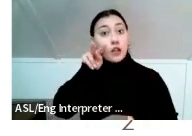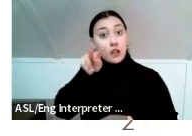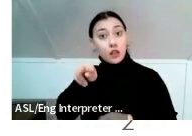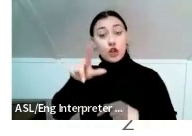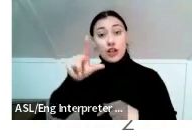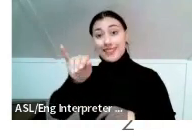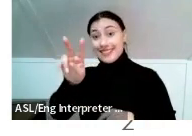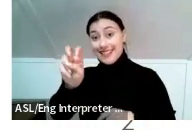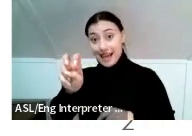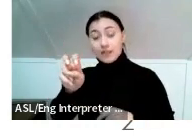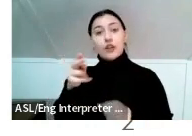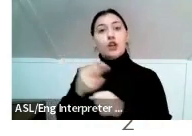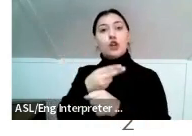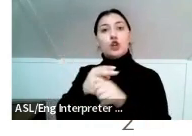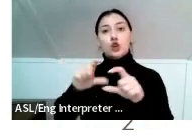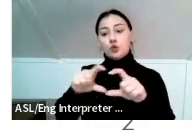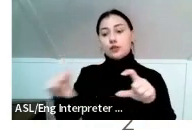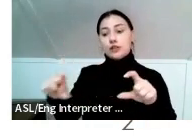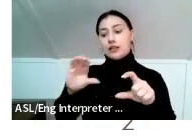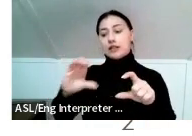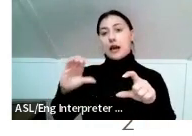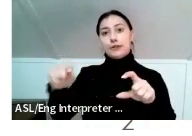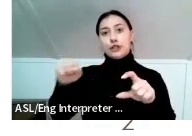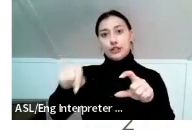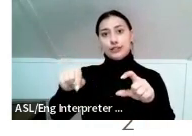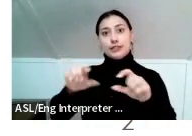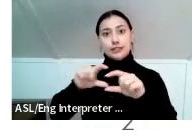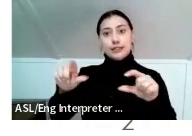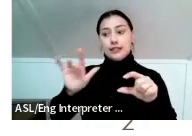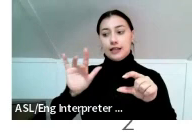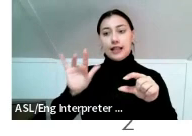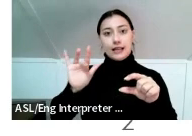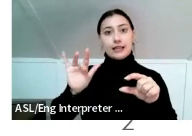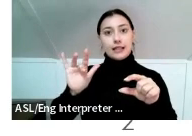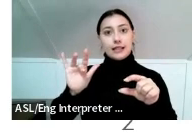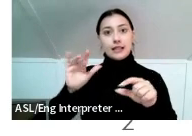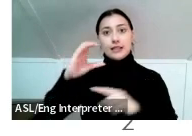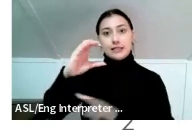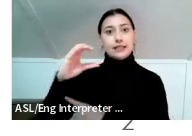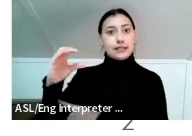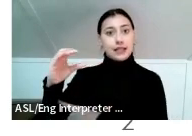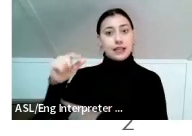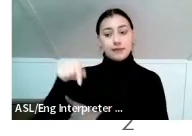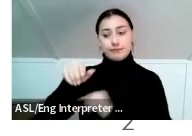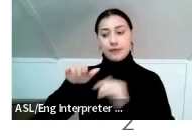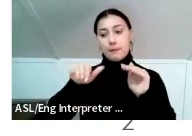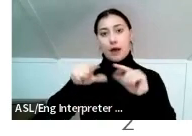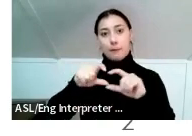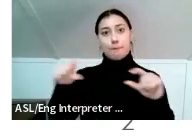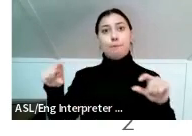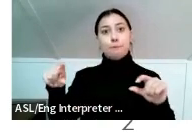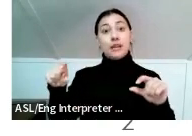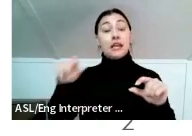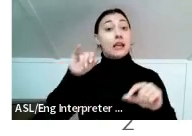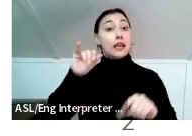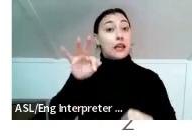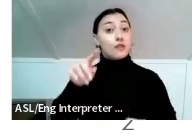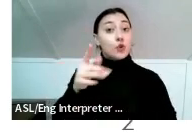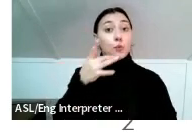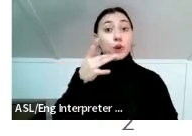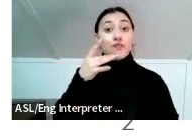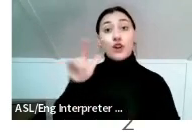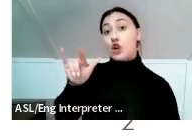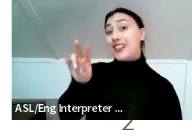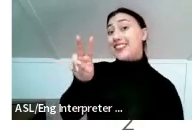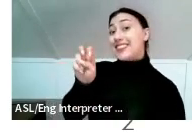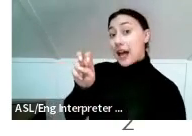automatic captions provided by Zoom by clicking that closed caption icon at the bottom of the screen. If you would like the live